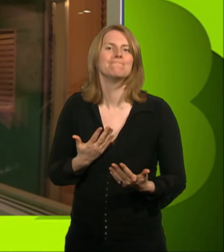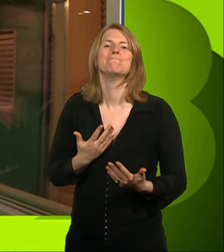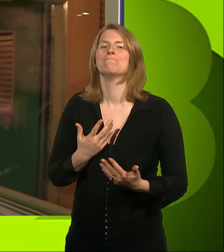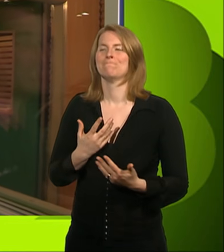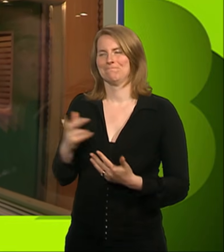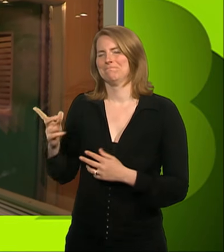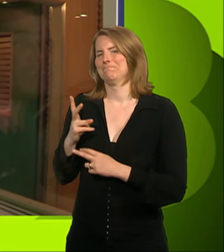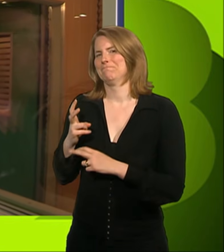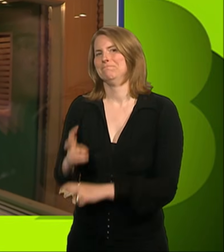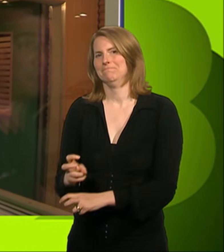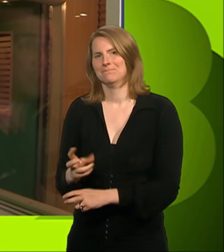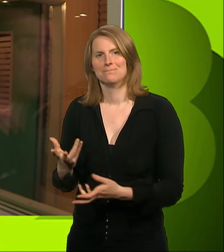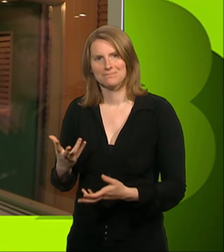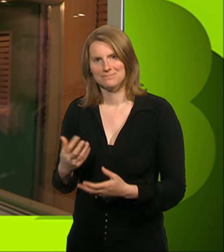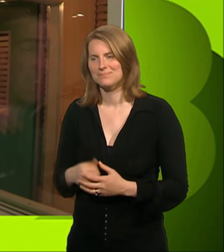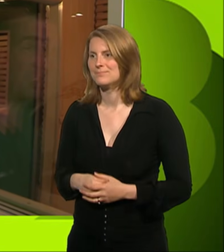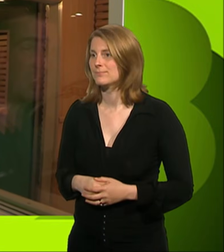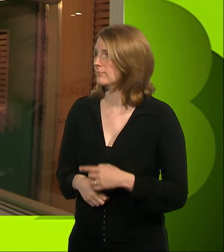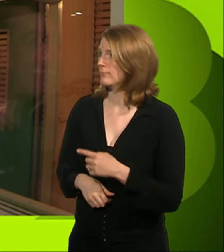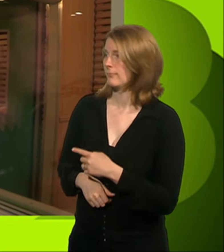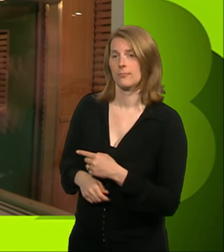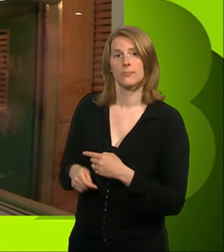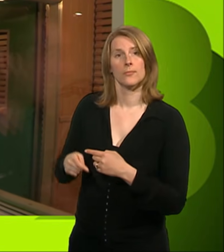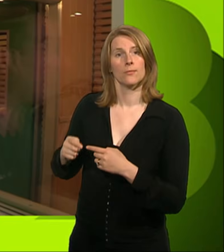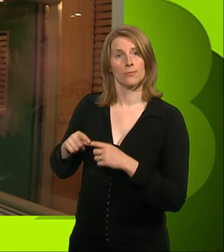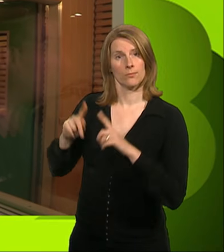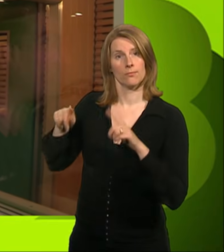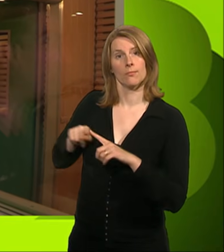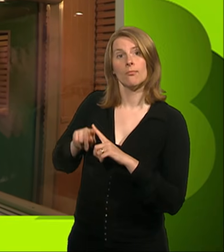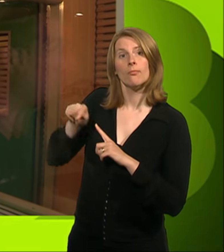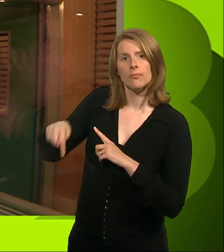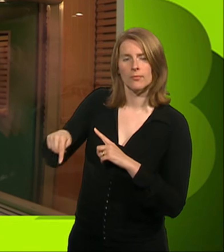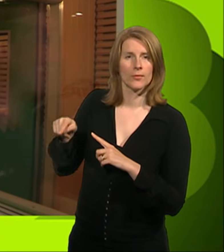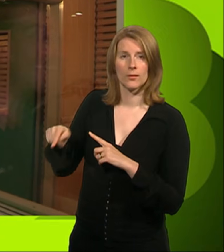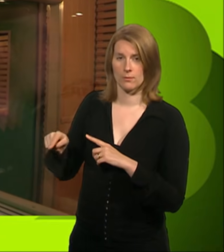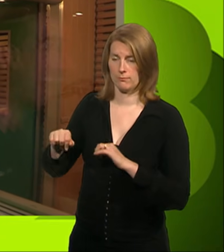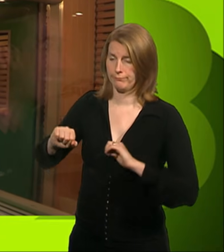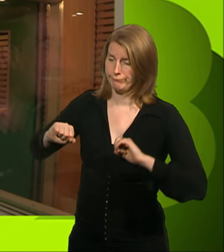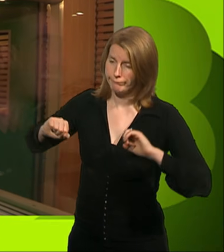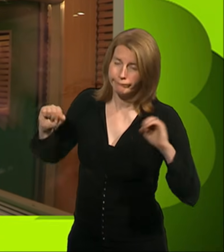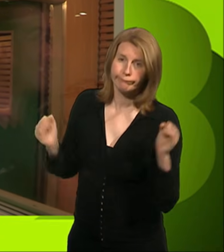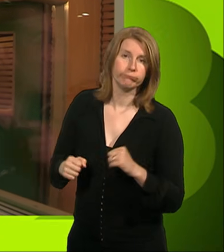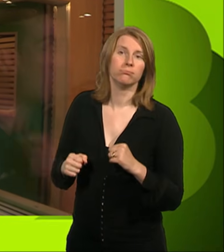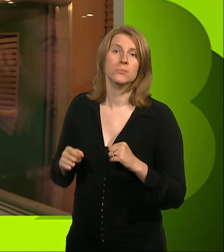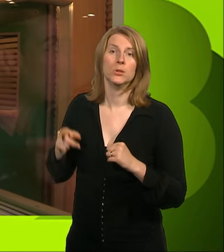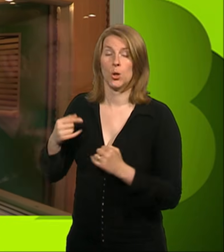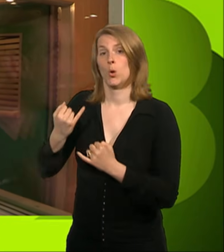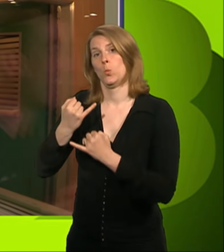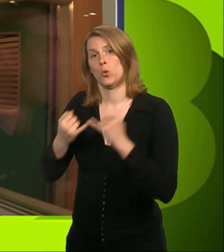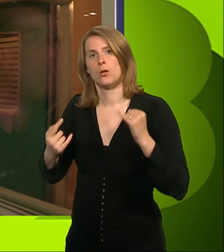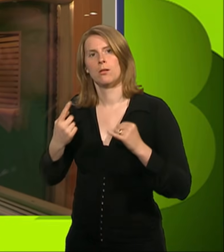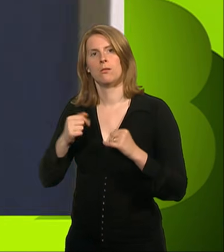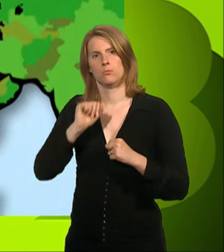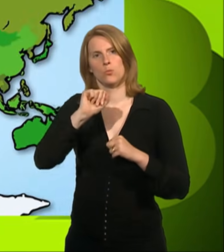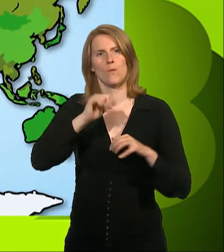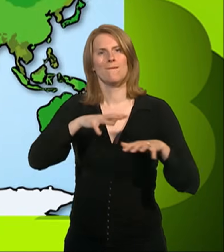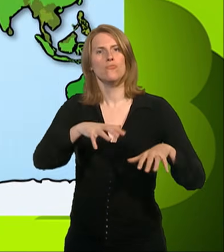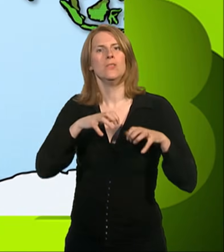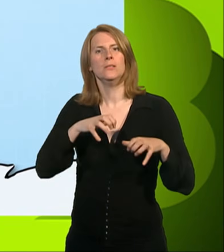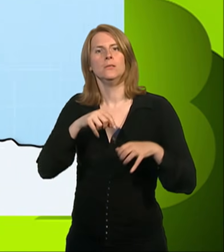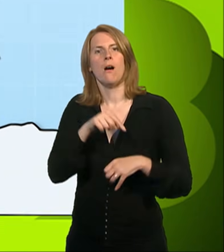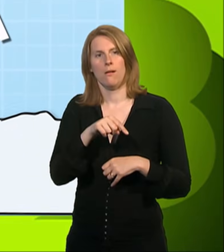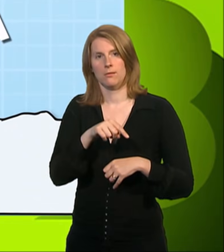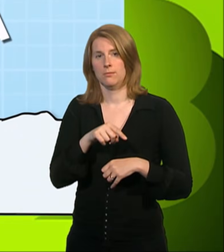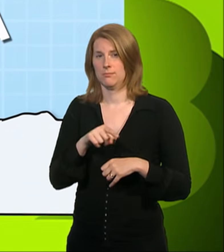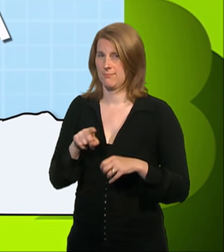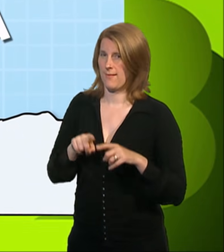Behind this glass, it's colder than the freezer in your kitchen. It's actually colder than the North Pole. In fact, it's colder in here than the